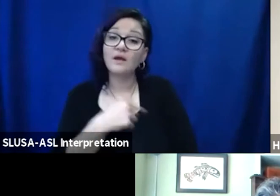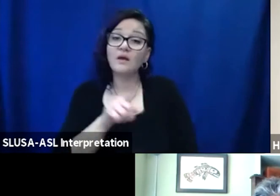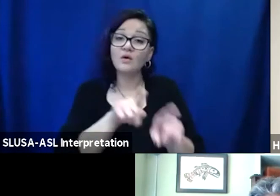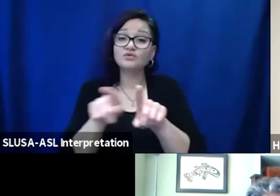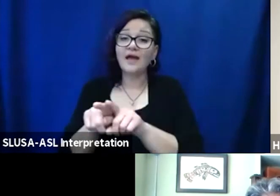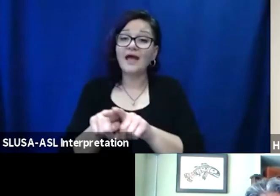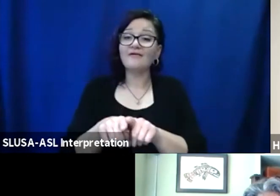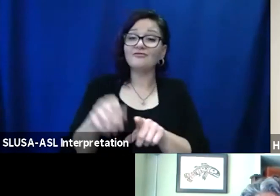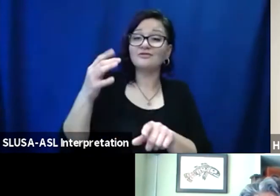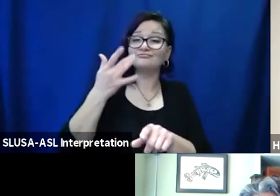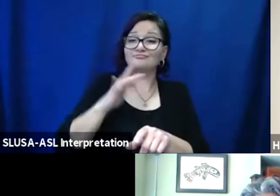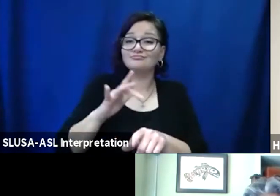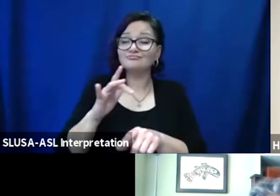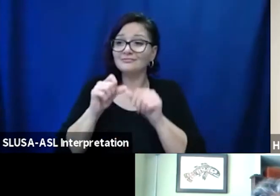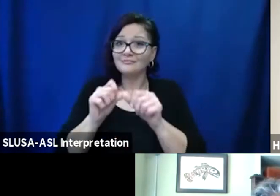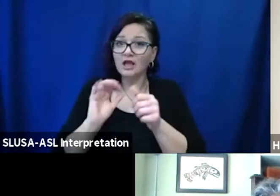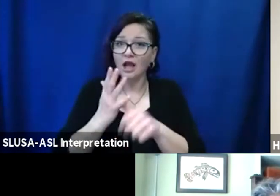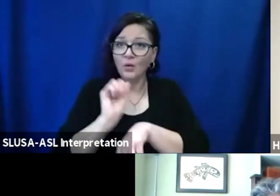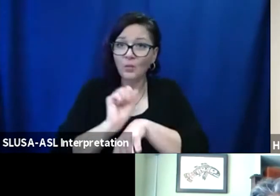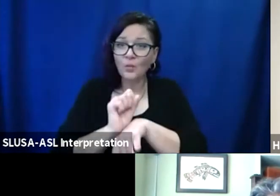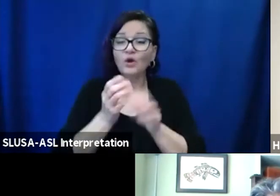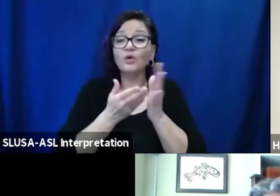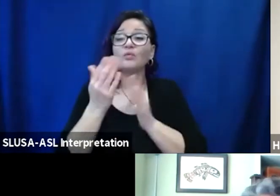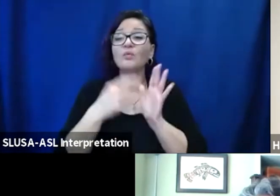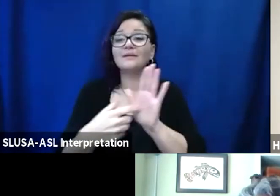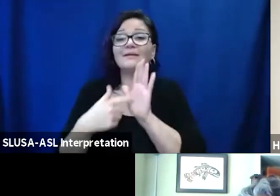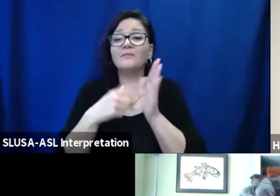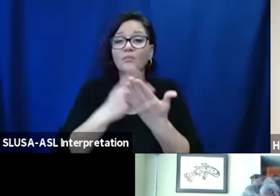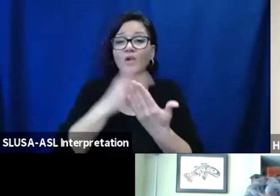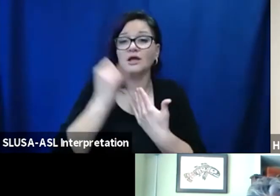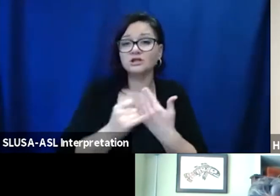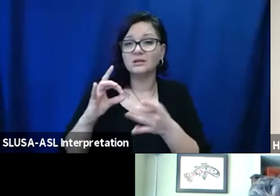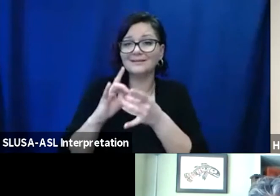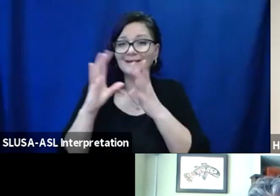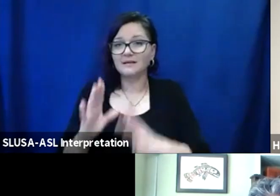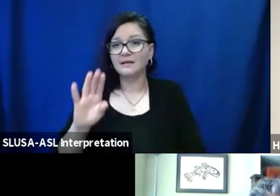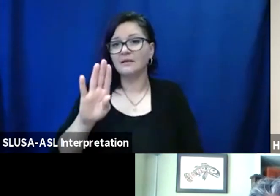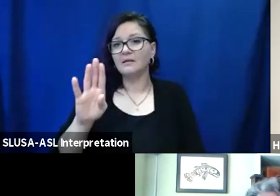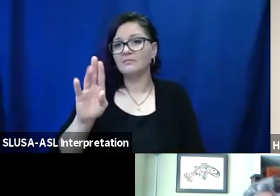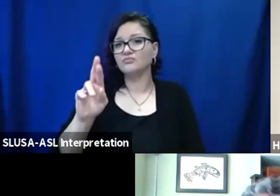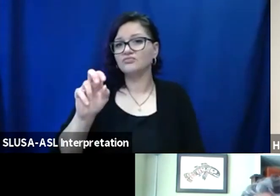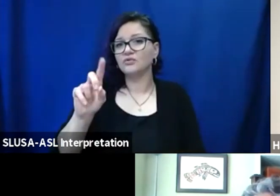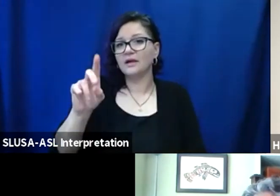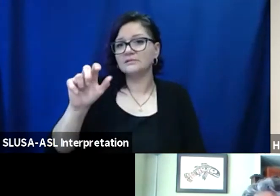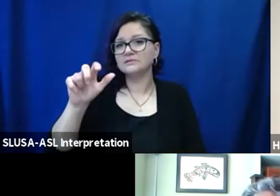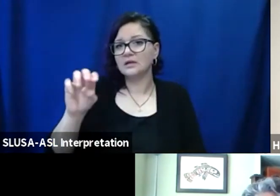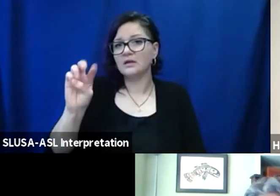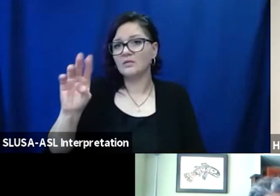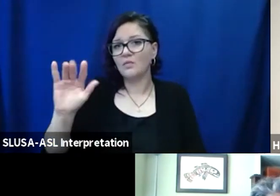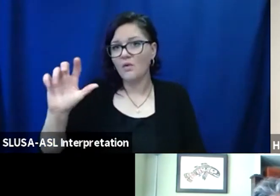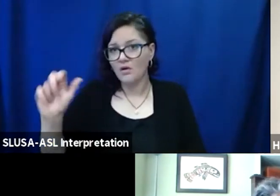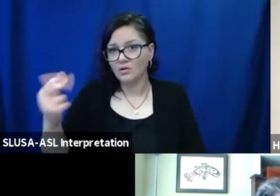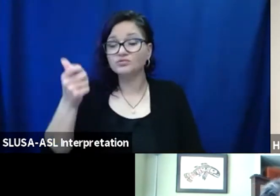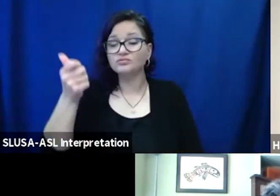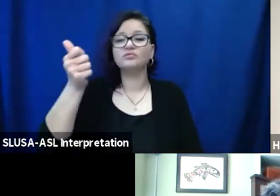Creative Forces through a demonstration project liaison, Brenda Maltz, who was the former